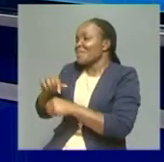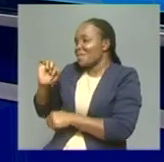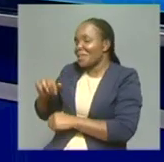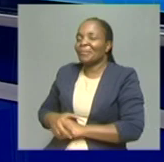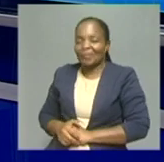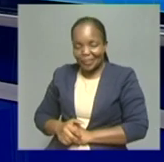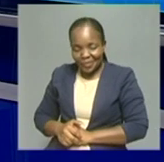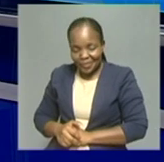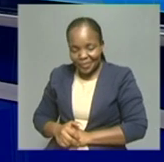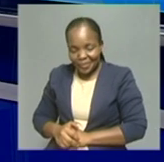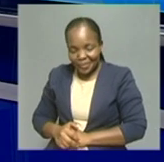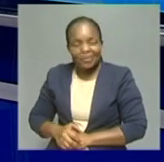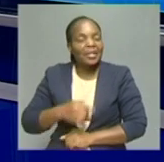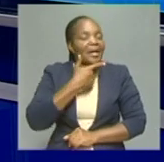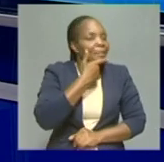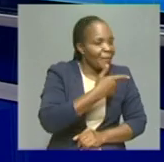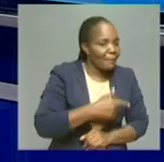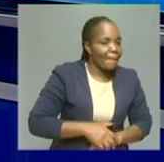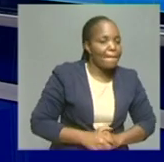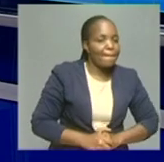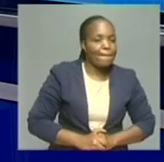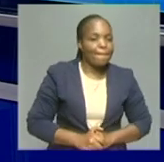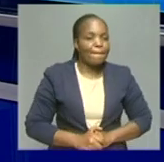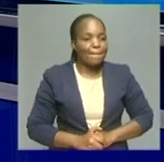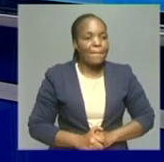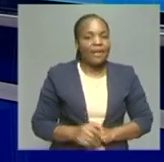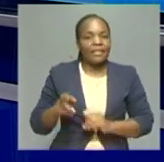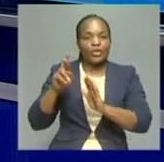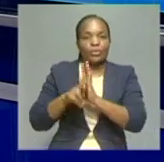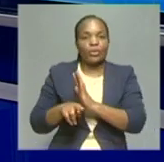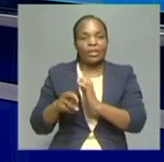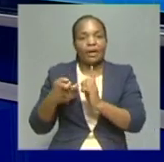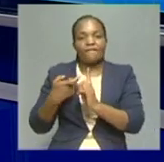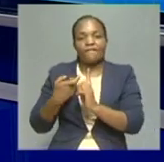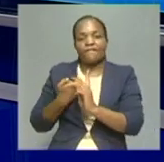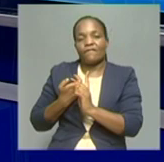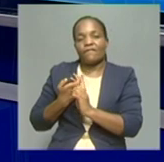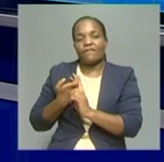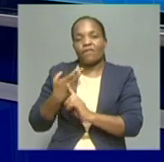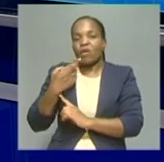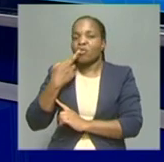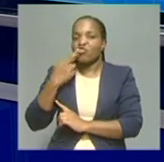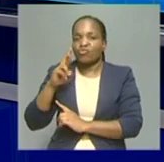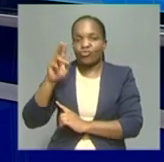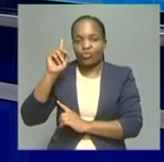much. Thank you. Well, that was our reporter Wilfred Nyambe talking to us all the way